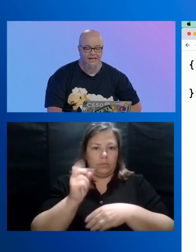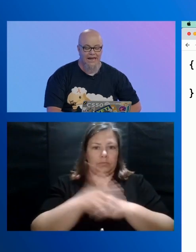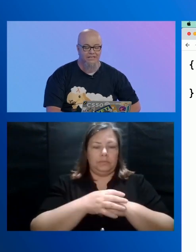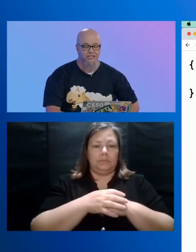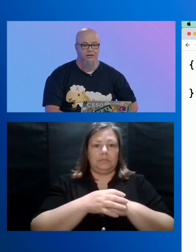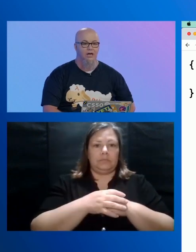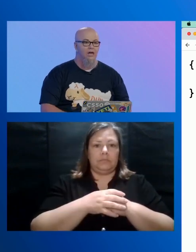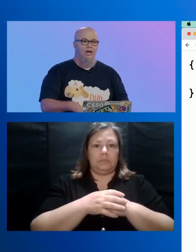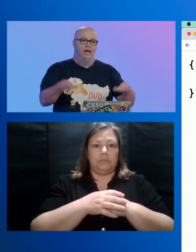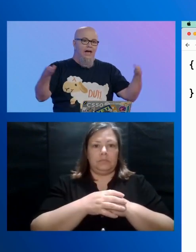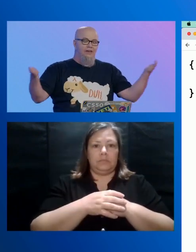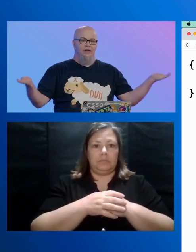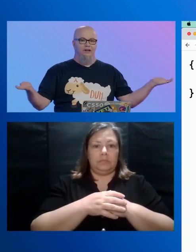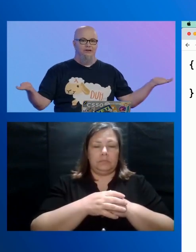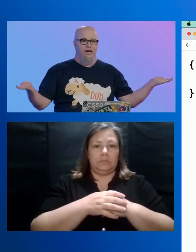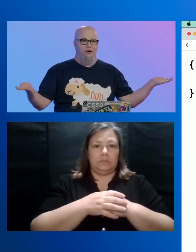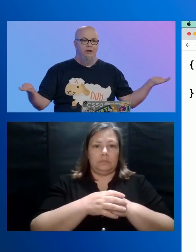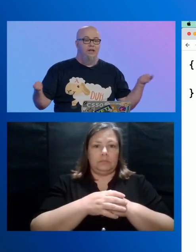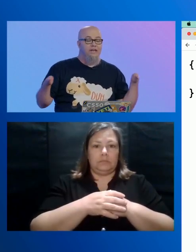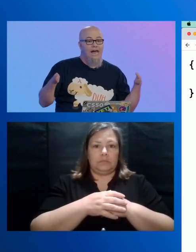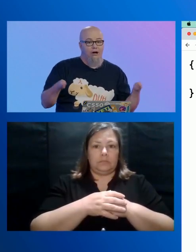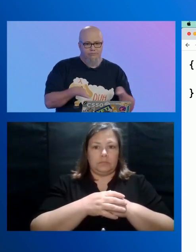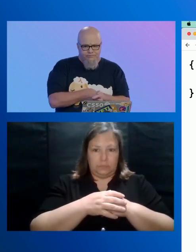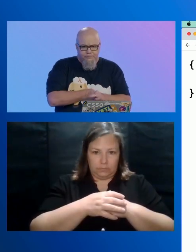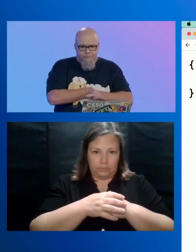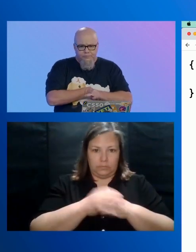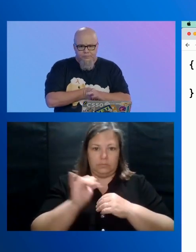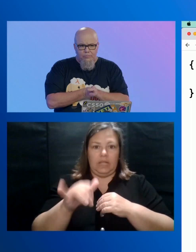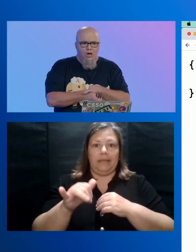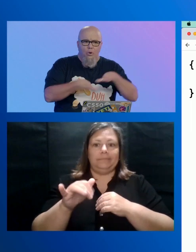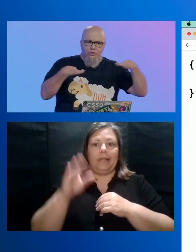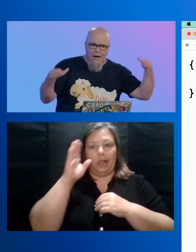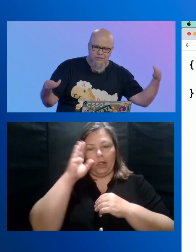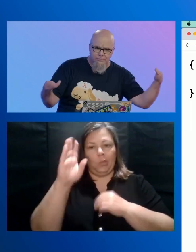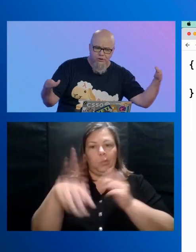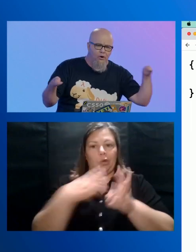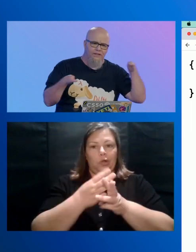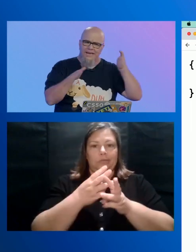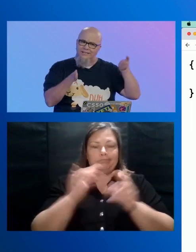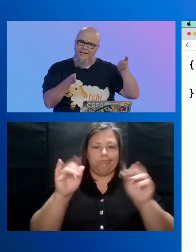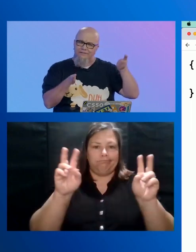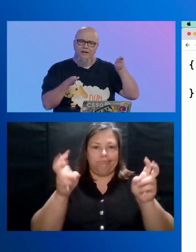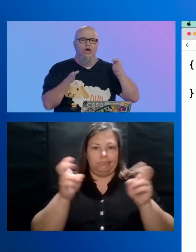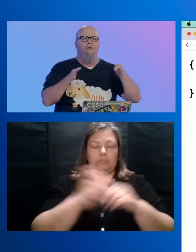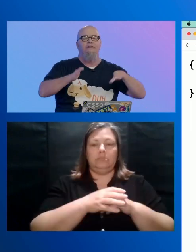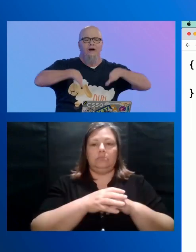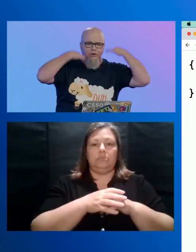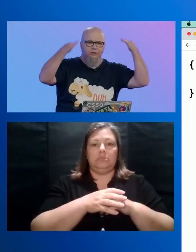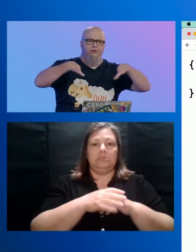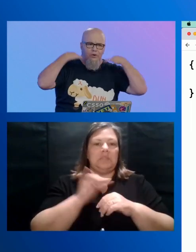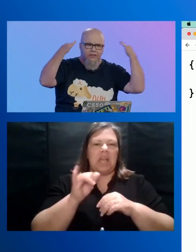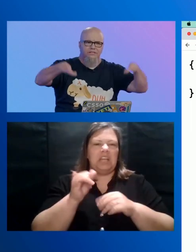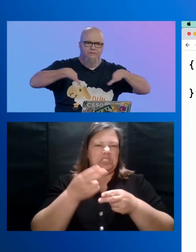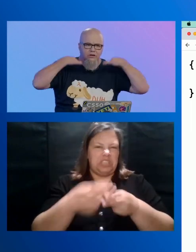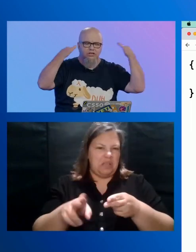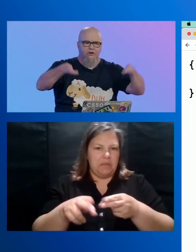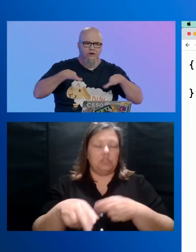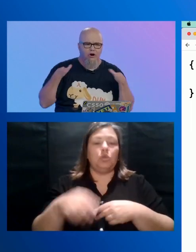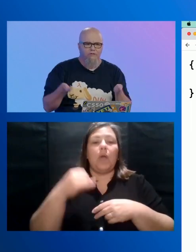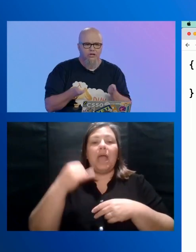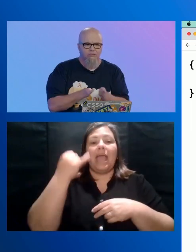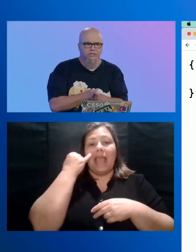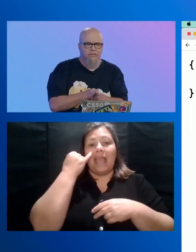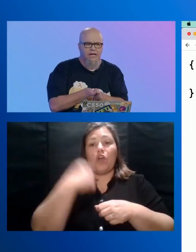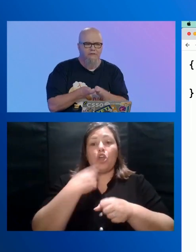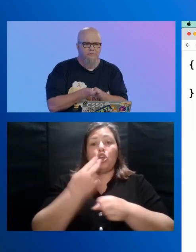see that in action. And there you go. Now, that was deployed. That didn't take very long, but if I were to deploy this function over